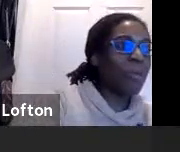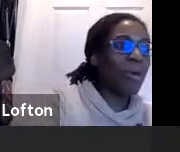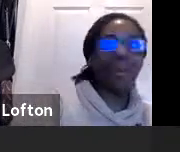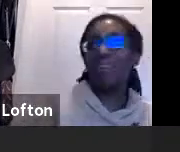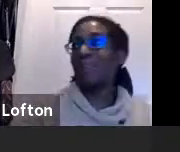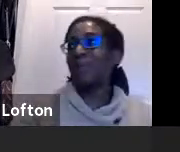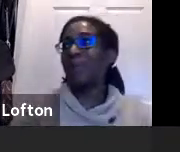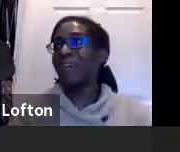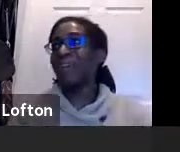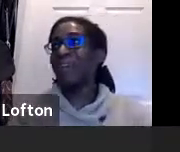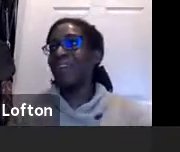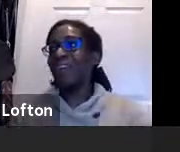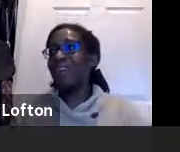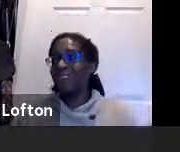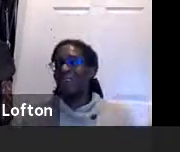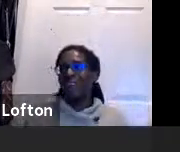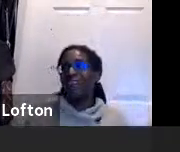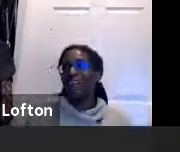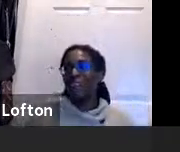tell more about what he's doing.